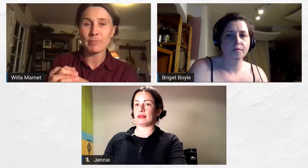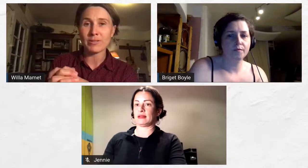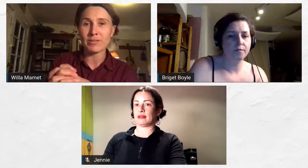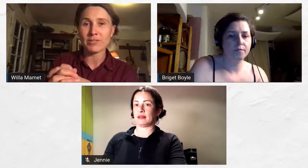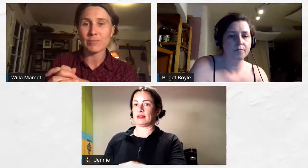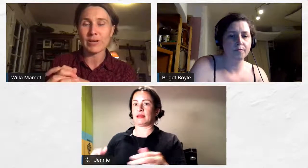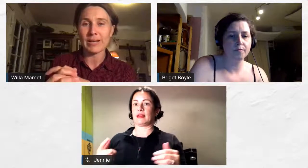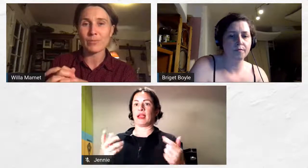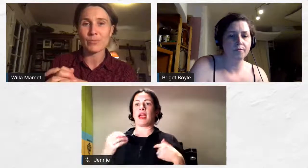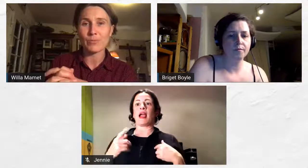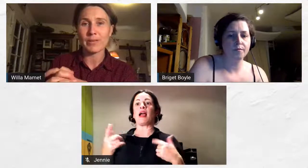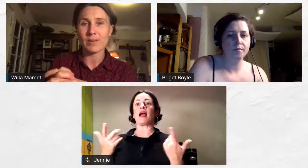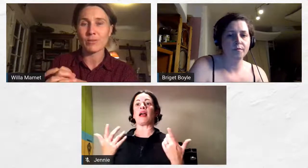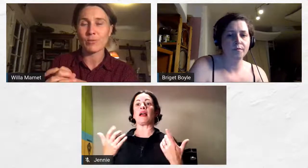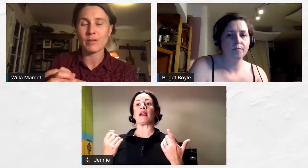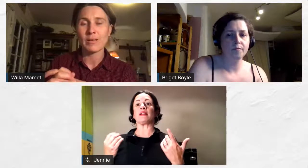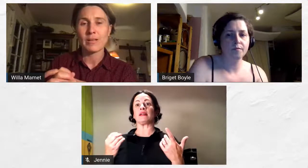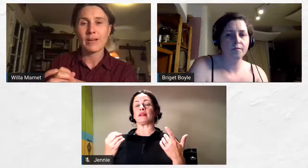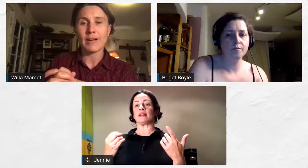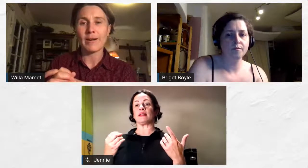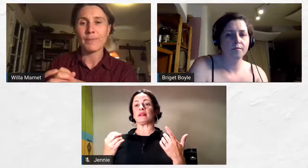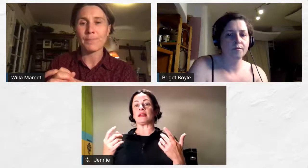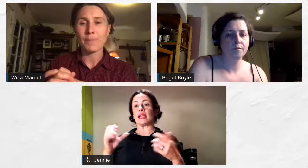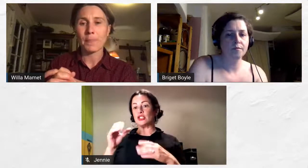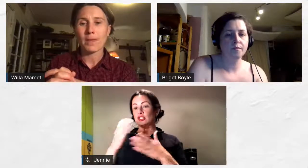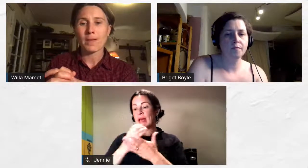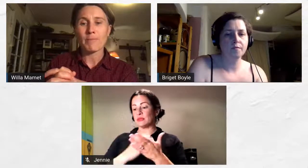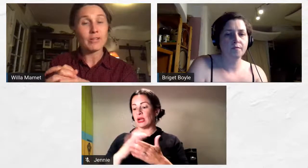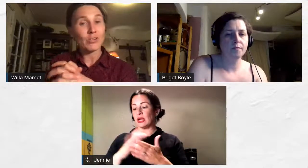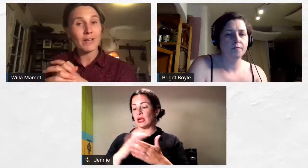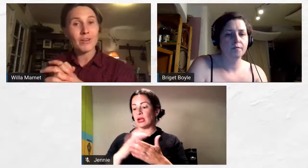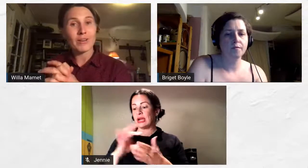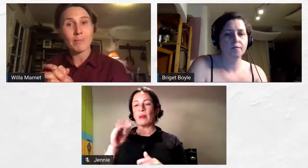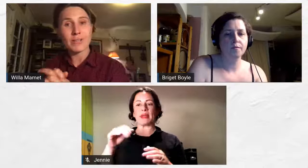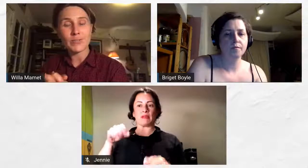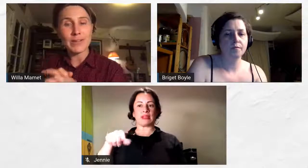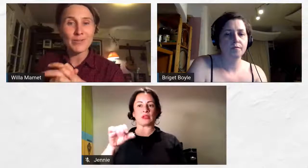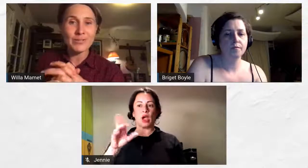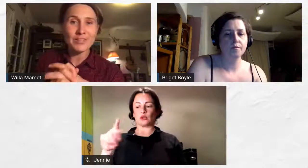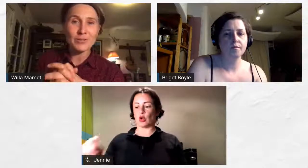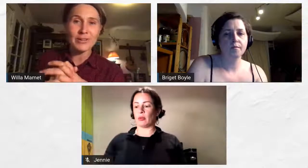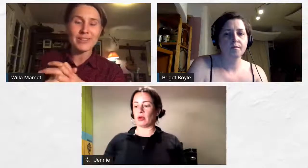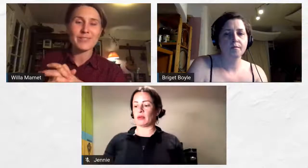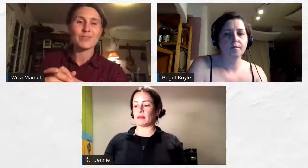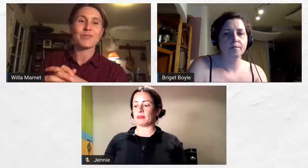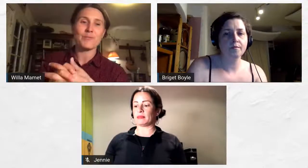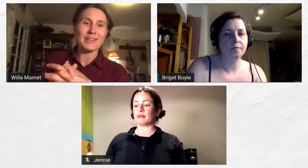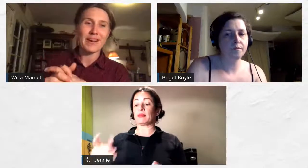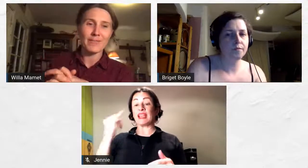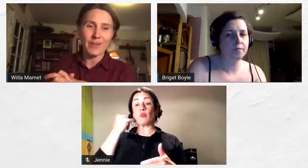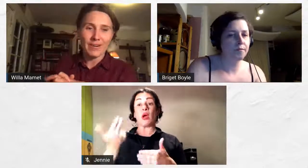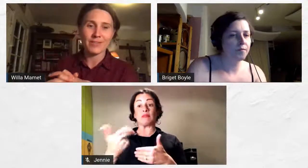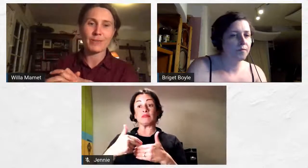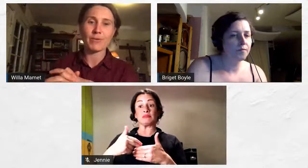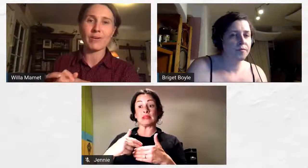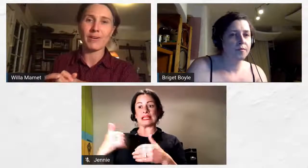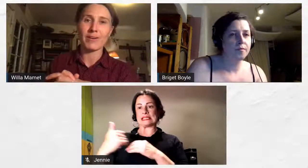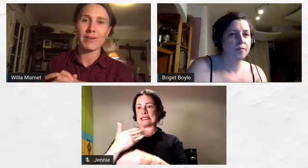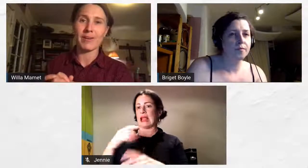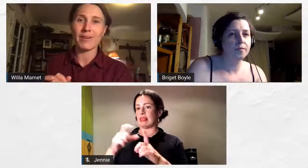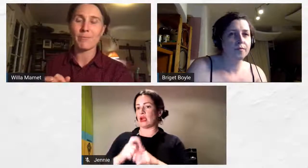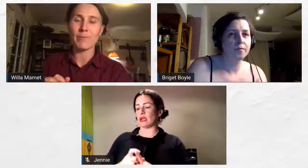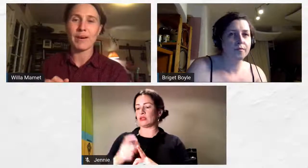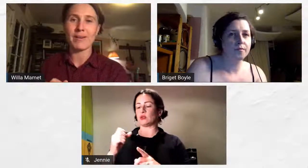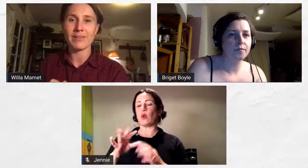next chapter, chapter 8, which will be in October. Make sure if you're going to participate that you send us your lyrics so that we can have our